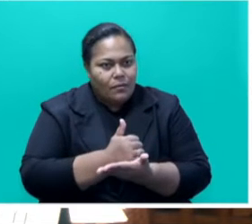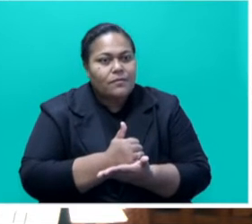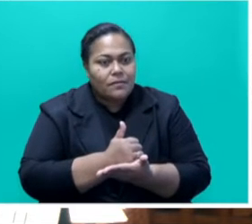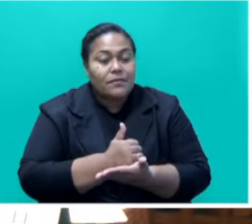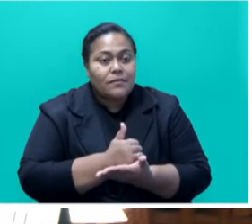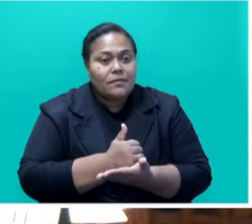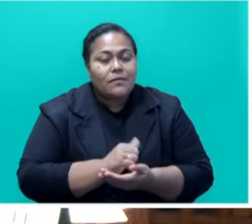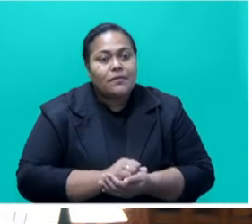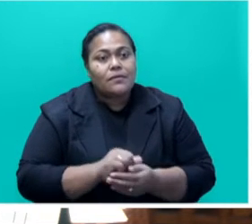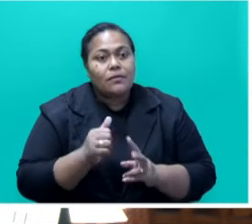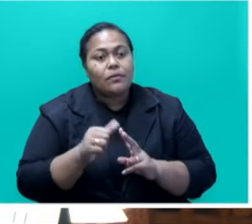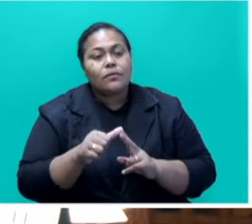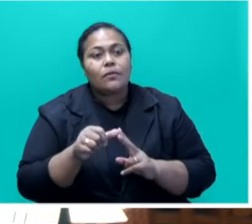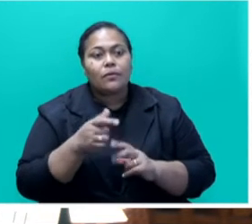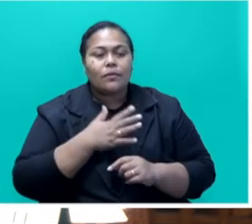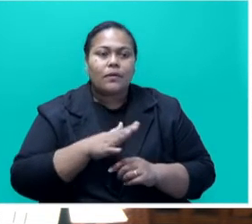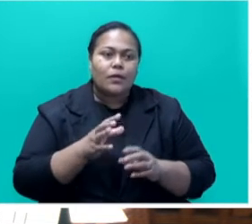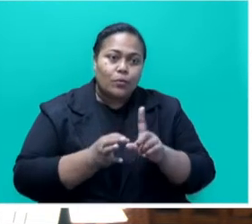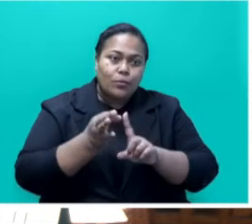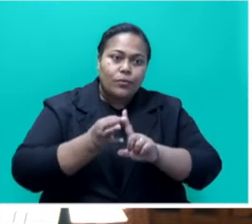well to improve